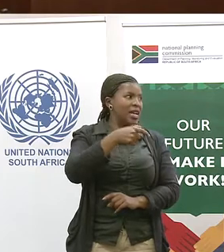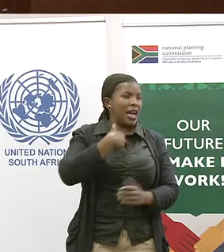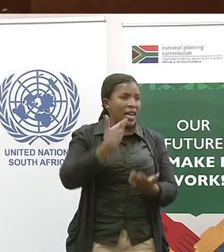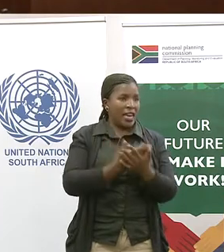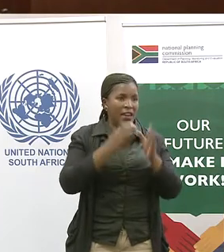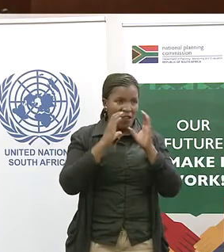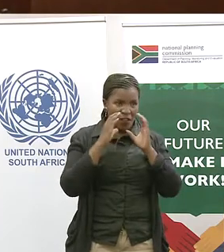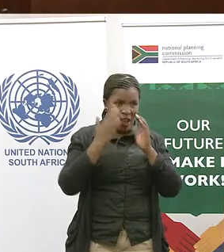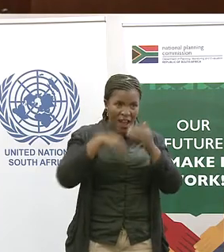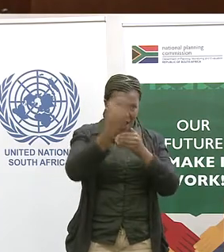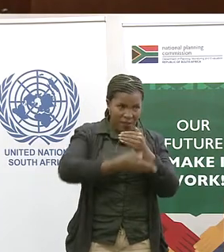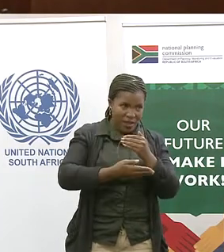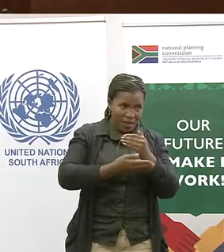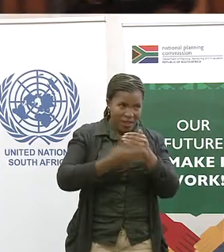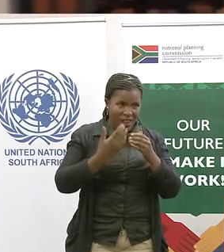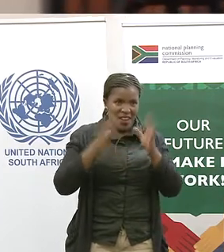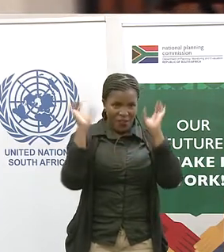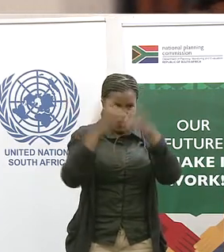with the mic thereafter.